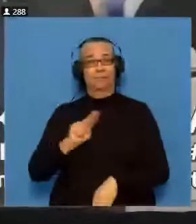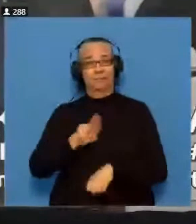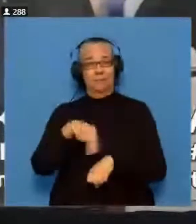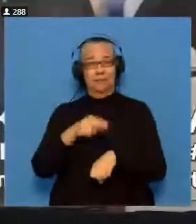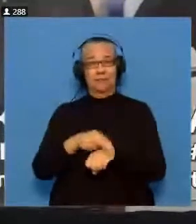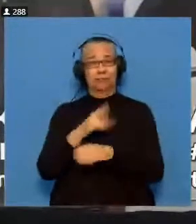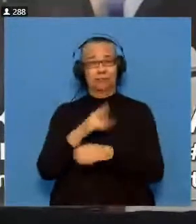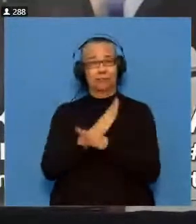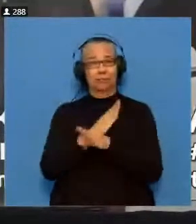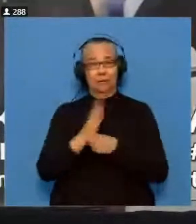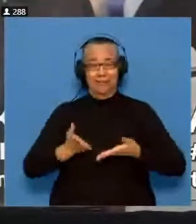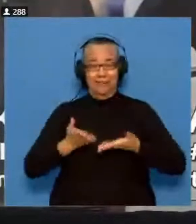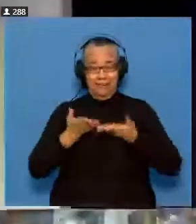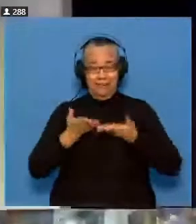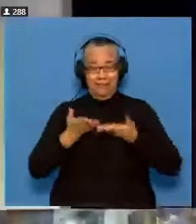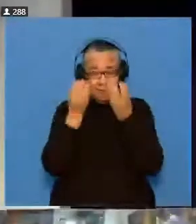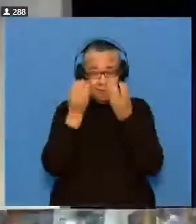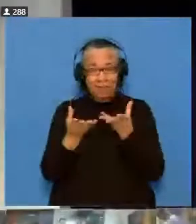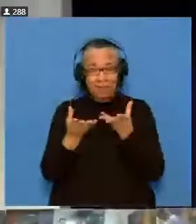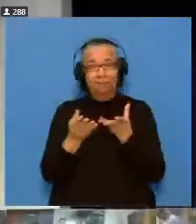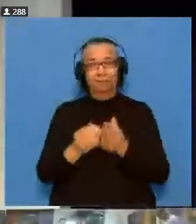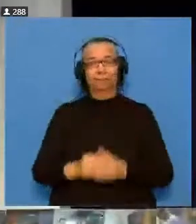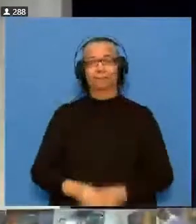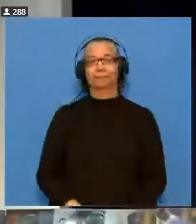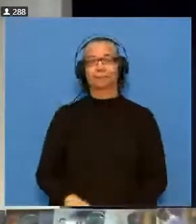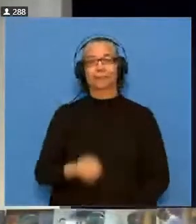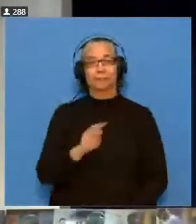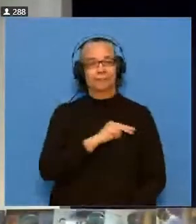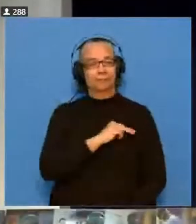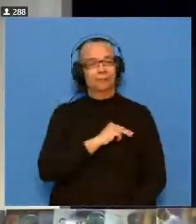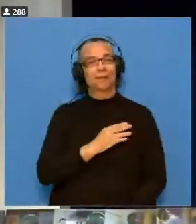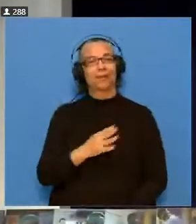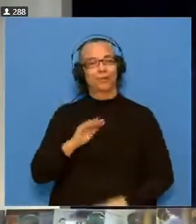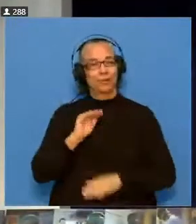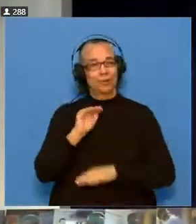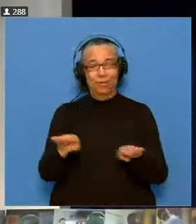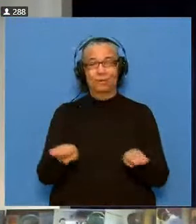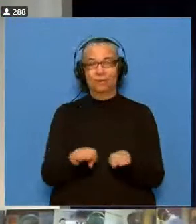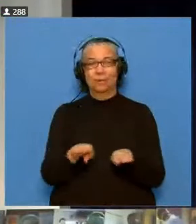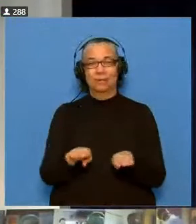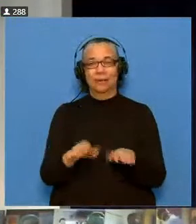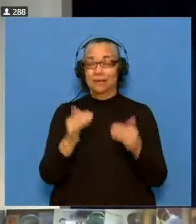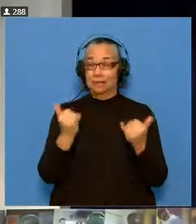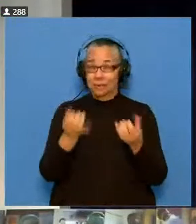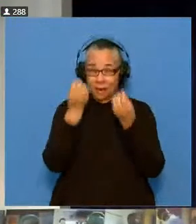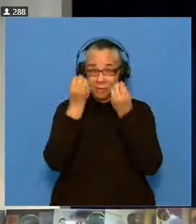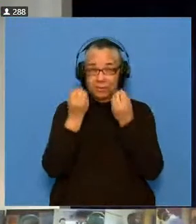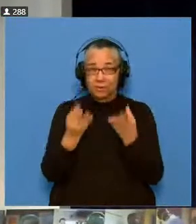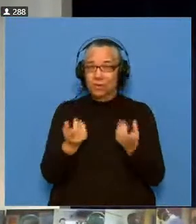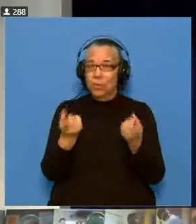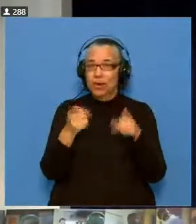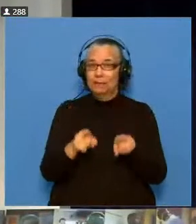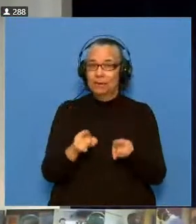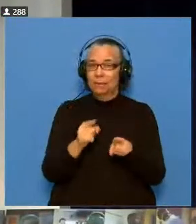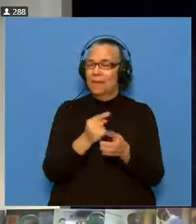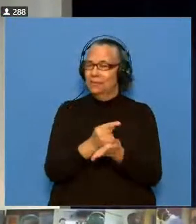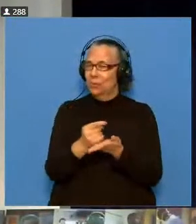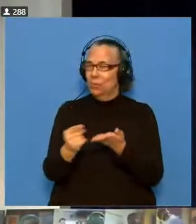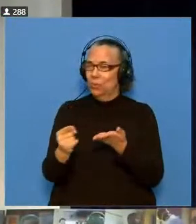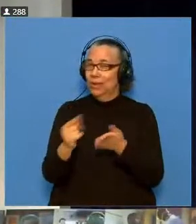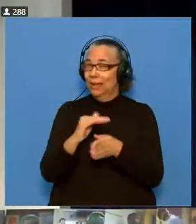ministry. Minister Ming. Good evening, Bermuda. This evening, I will provide an update on occurrences during the past